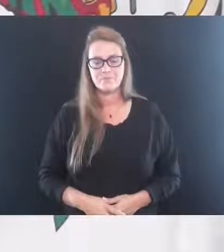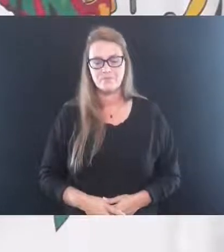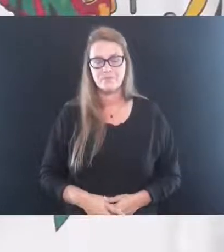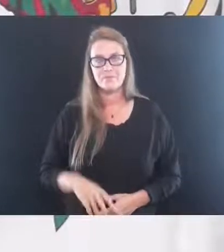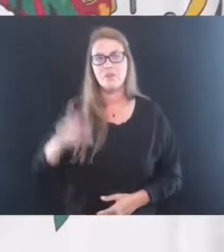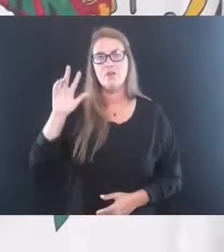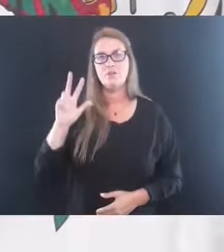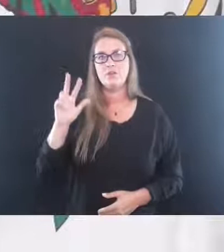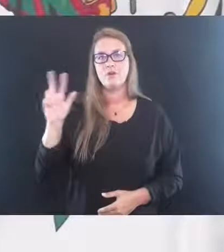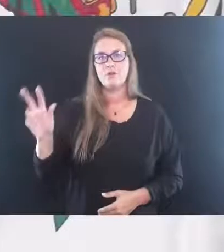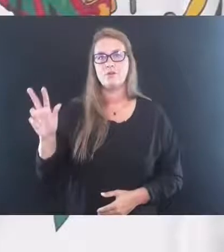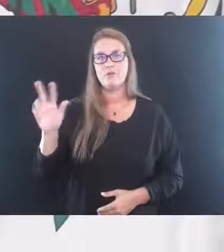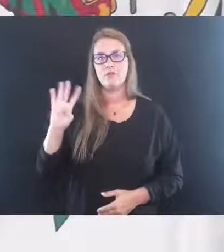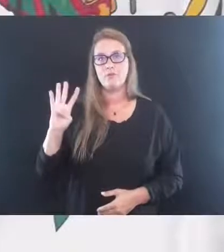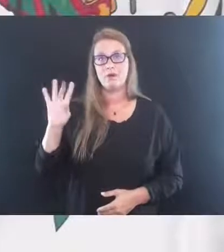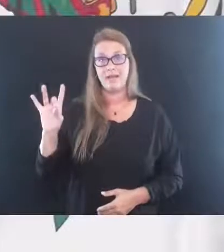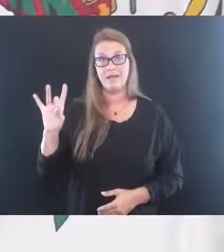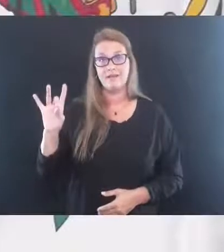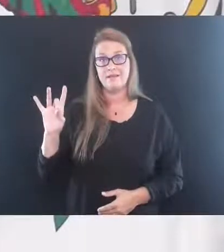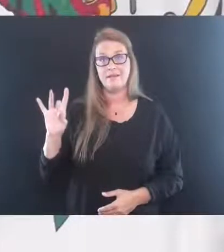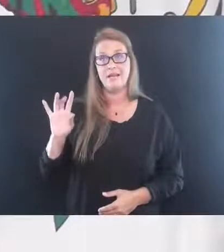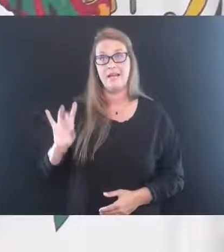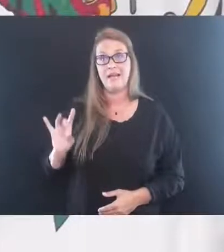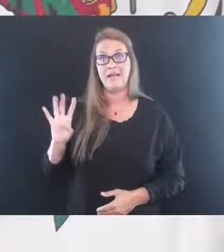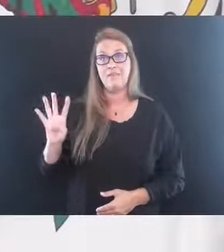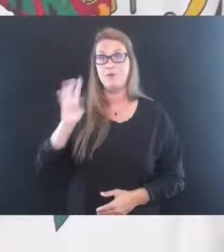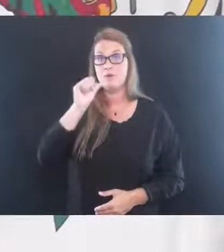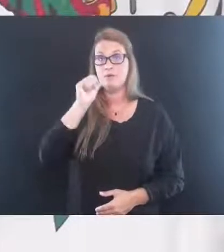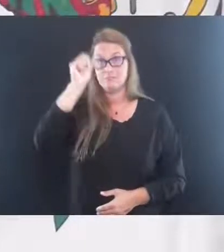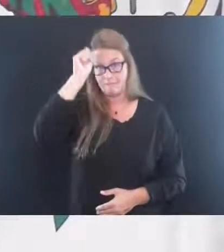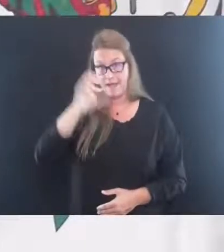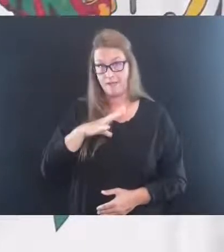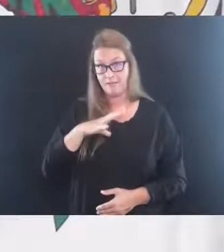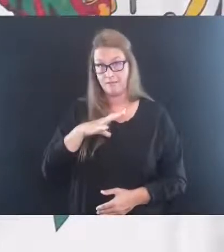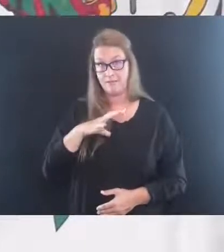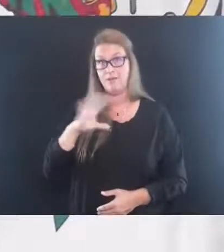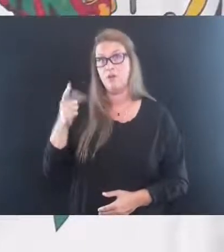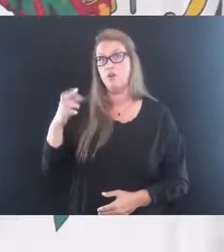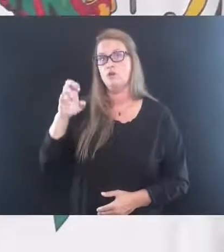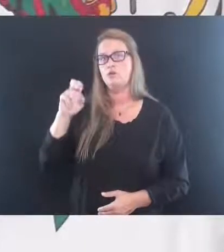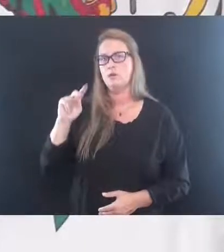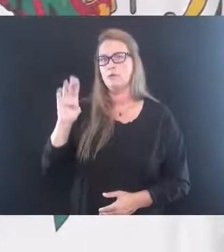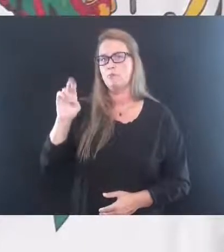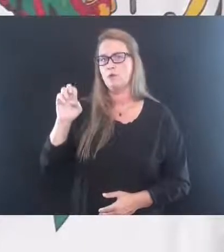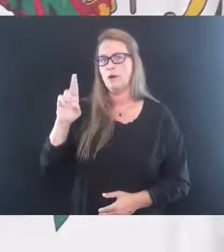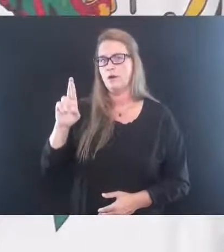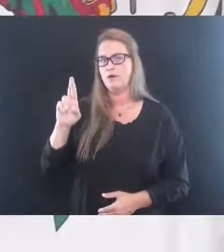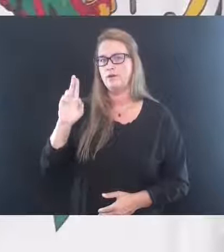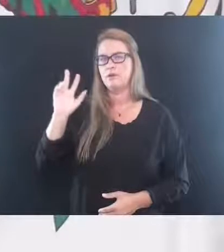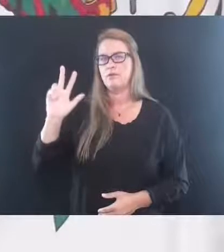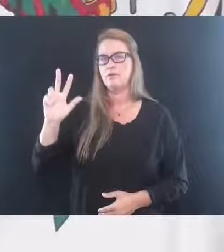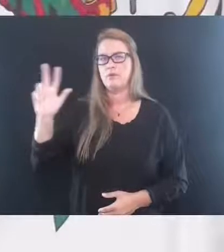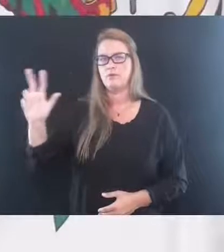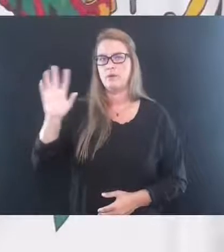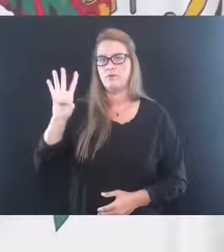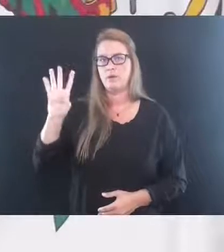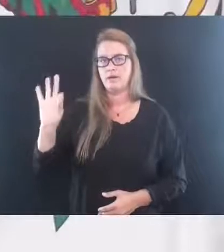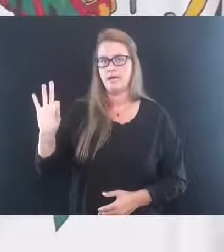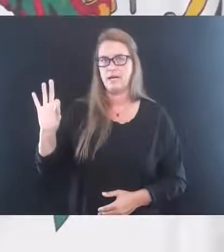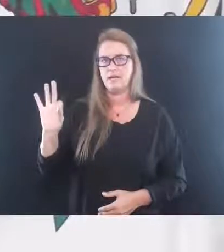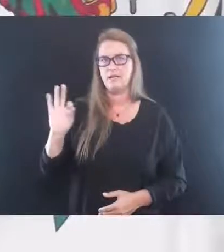The 3,348th death is an 84-year-old male from Greenbrier County. The 3,349th